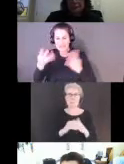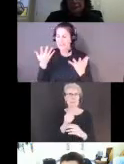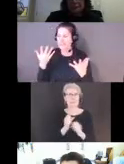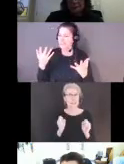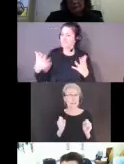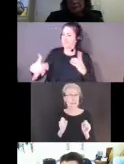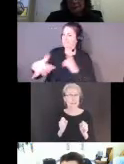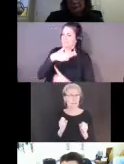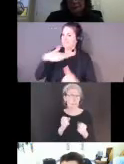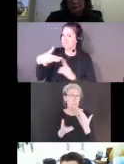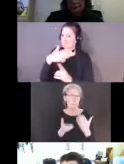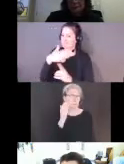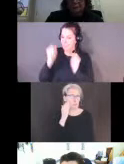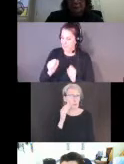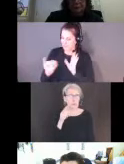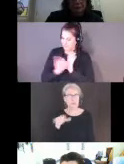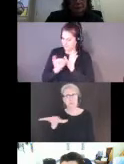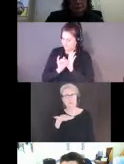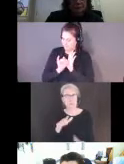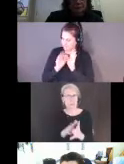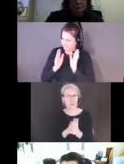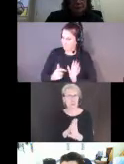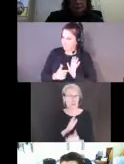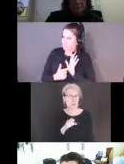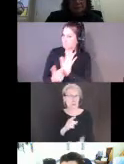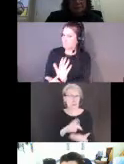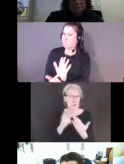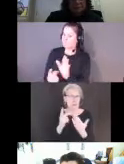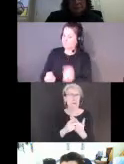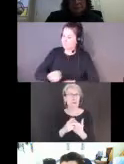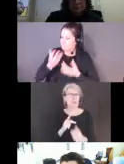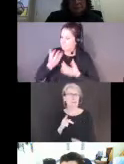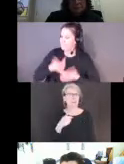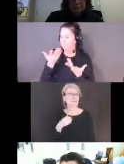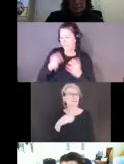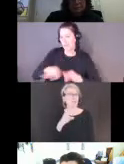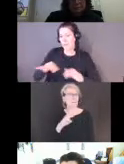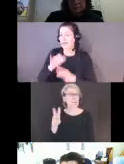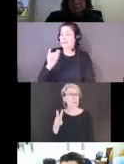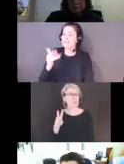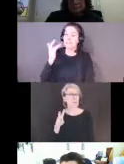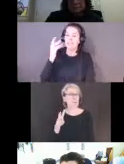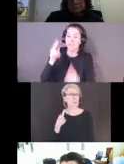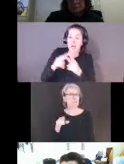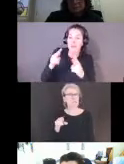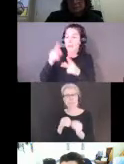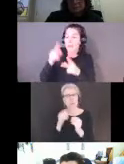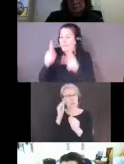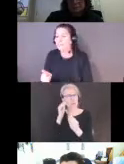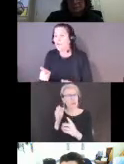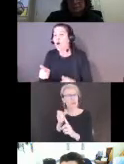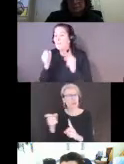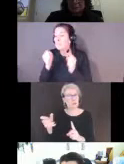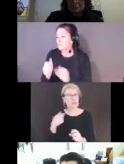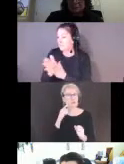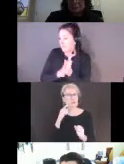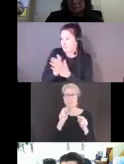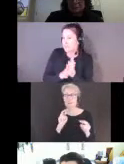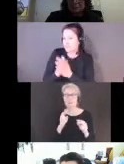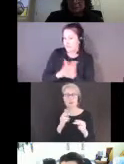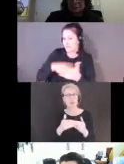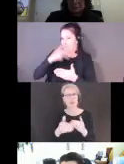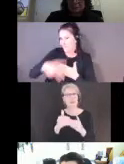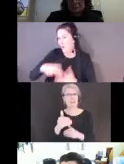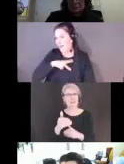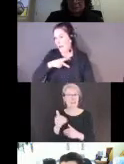you know is interested in our programs, you can visit our website, and I look forward to being able to watch the rest of the presentations, and thank you all